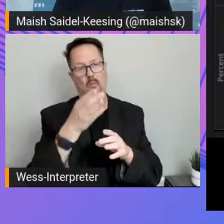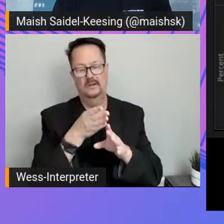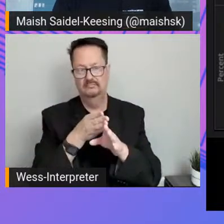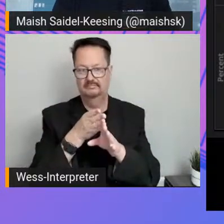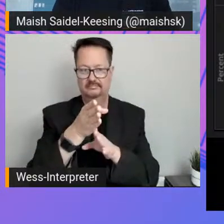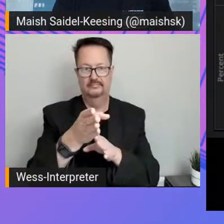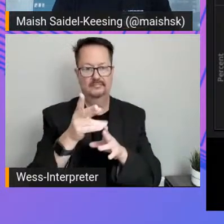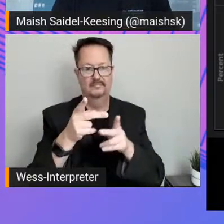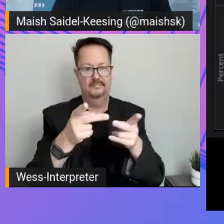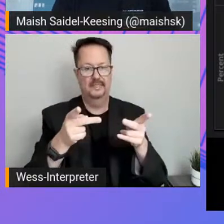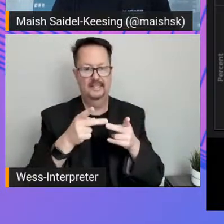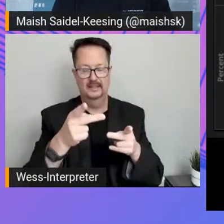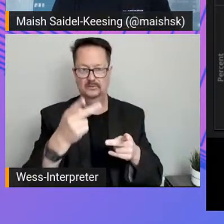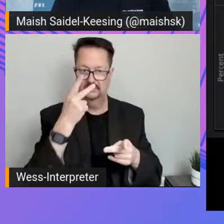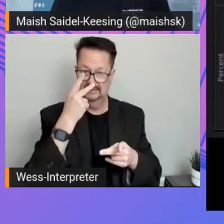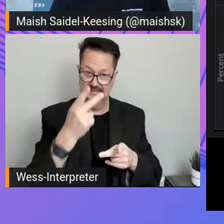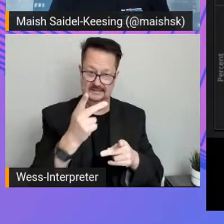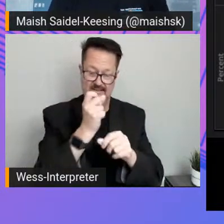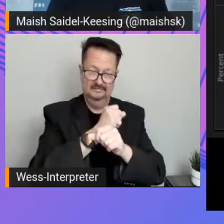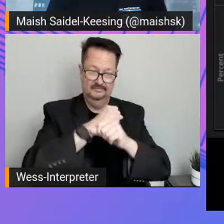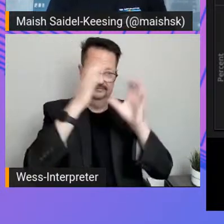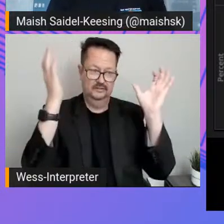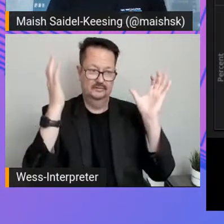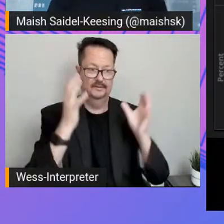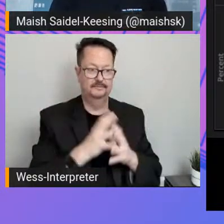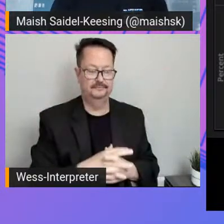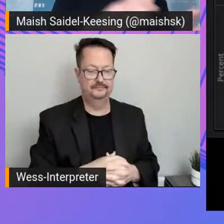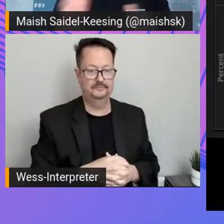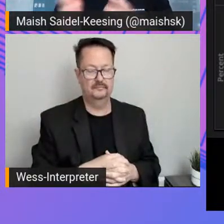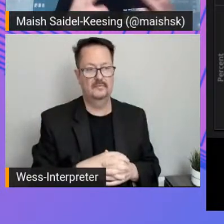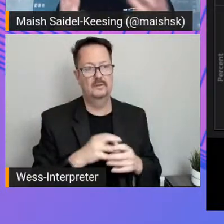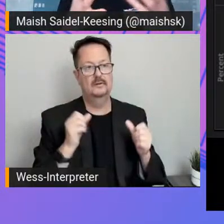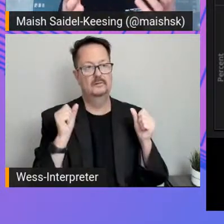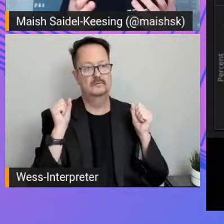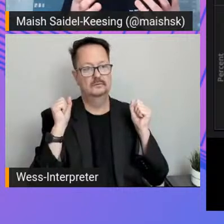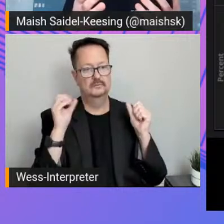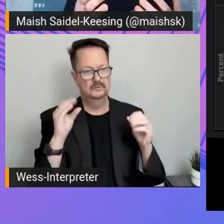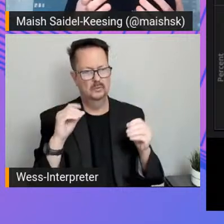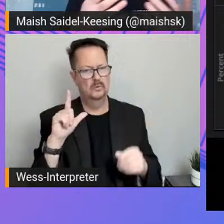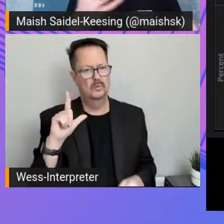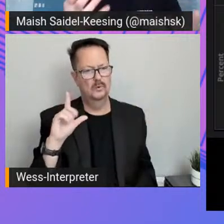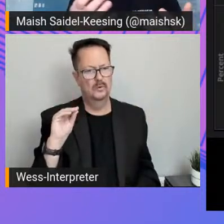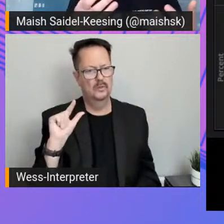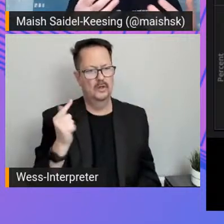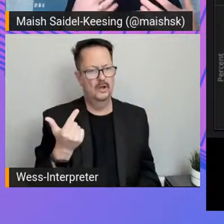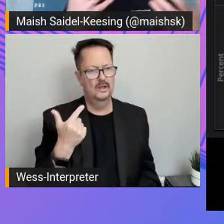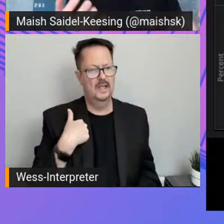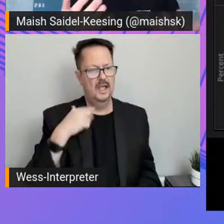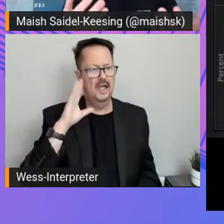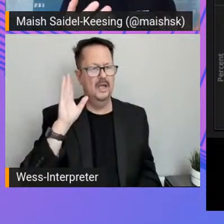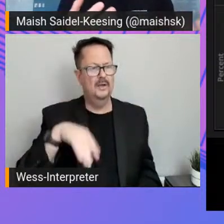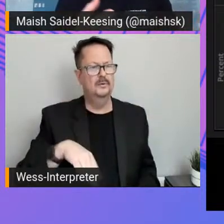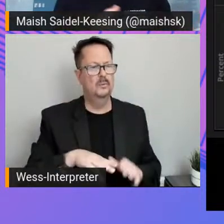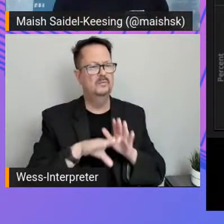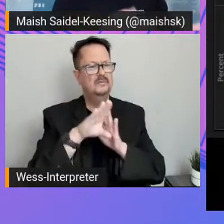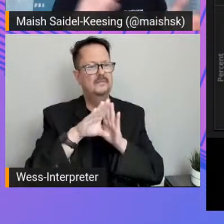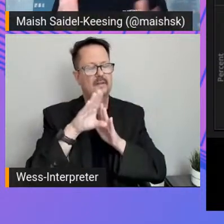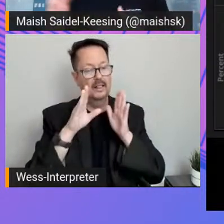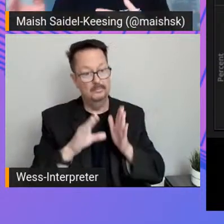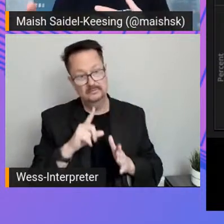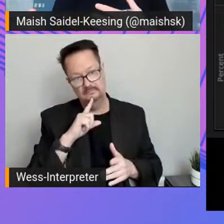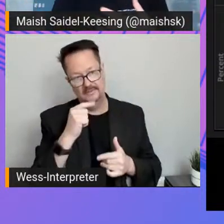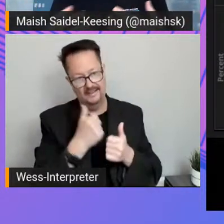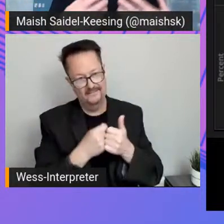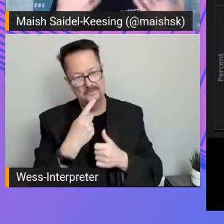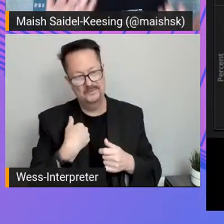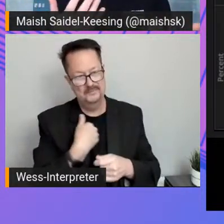visualize this. Okay. So logs. I know that developers, or everybody actually, people which also